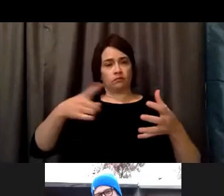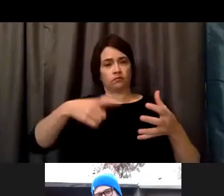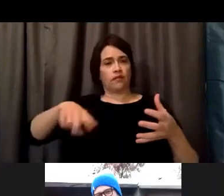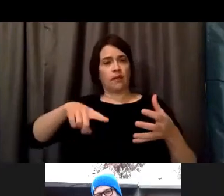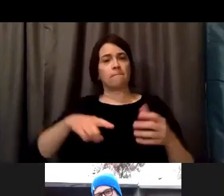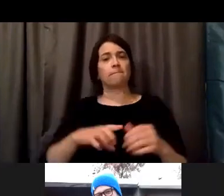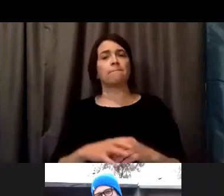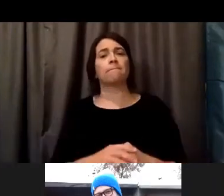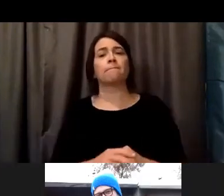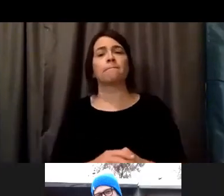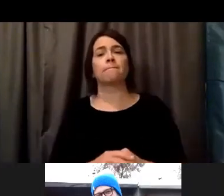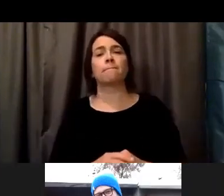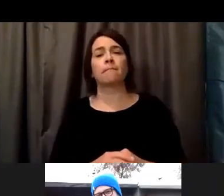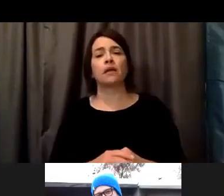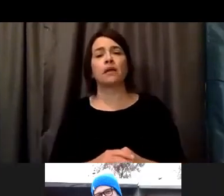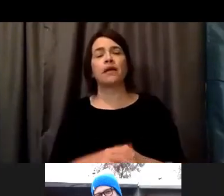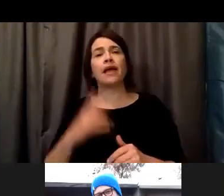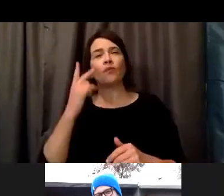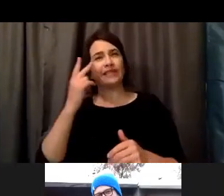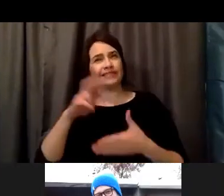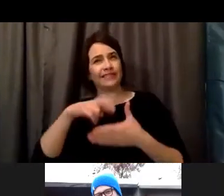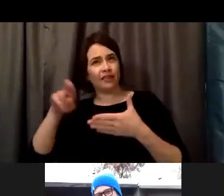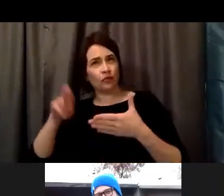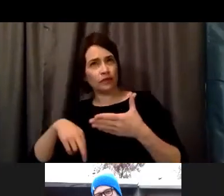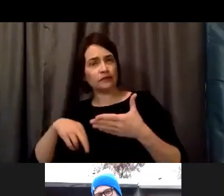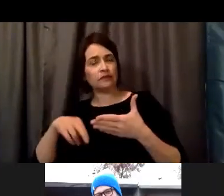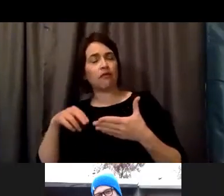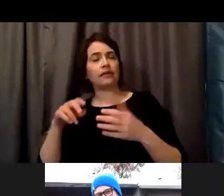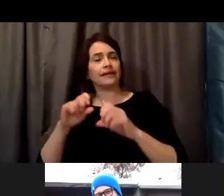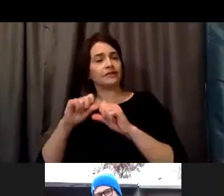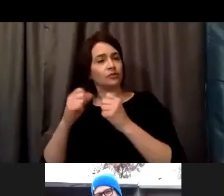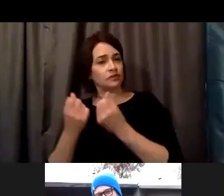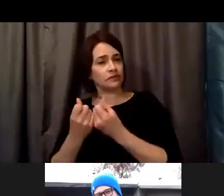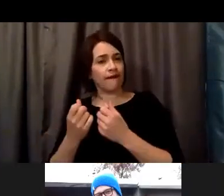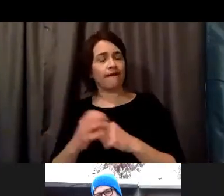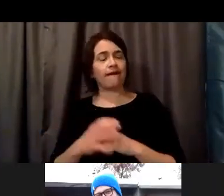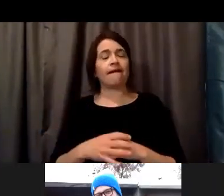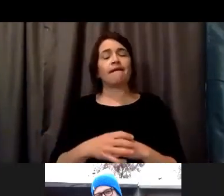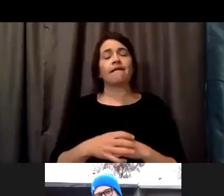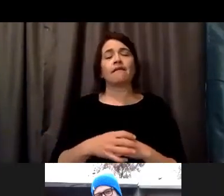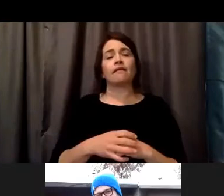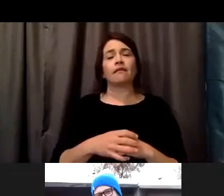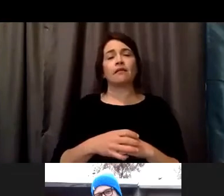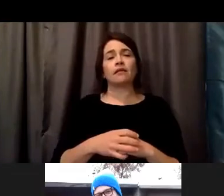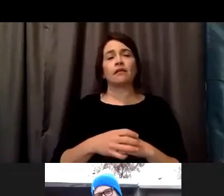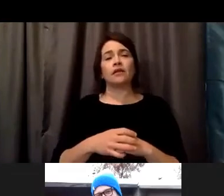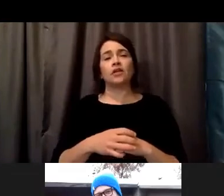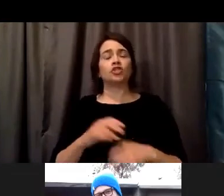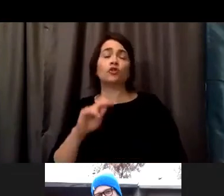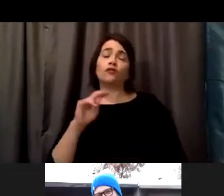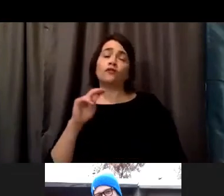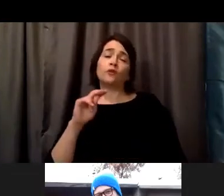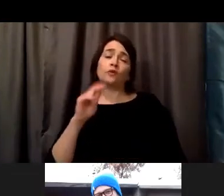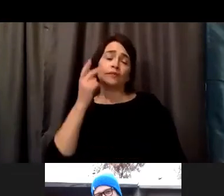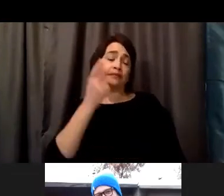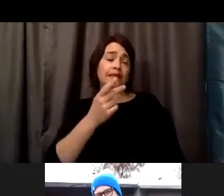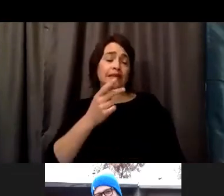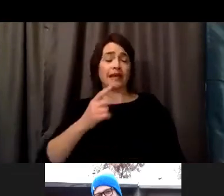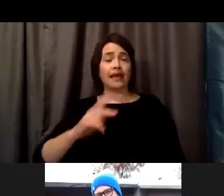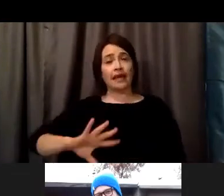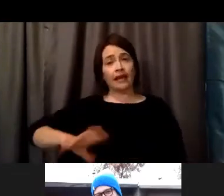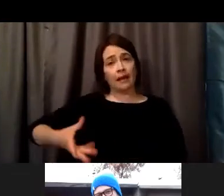see in society. Because when you you look at a Cambodian American, perhaps for the younger generation, it may not be